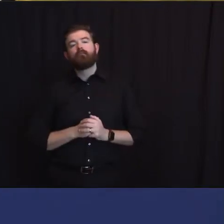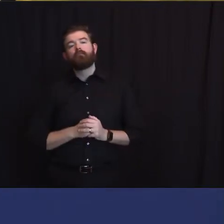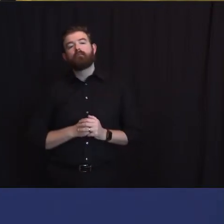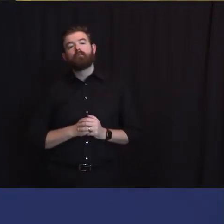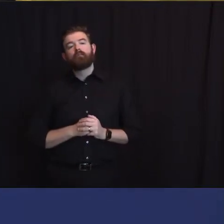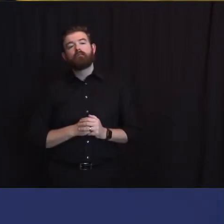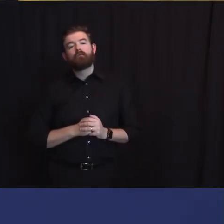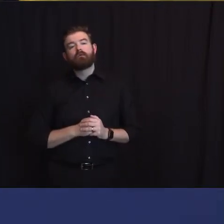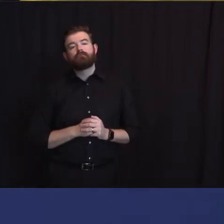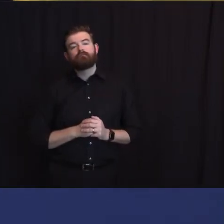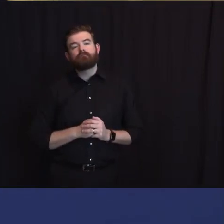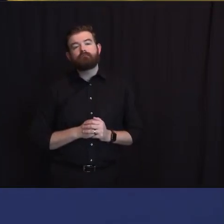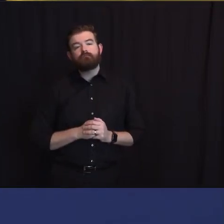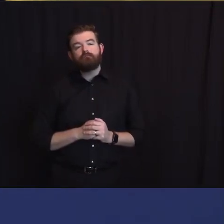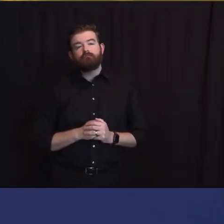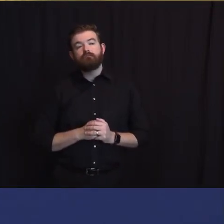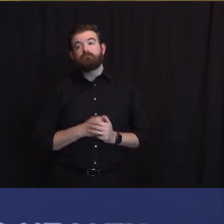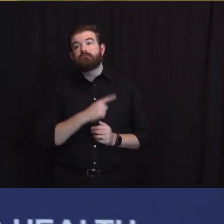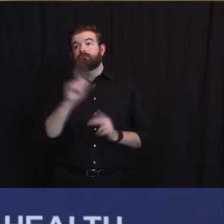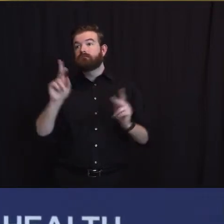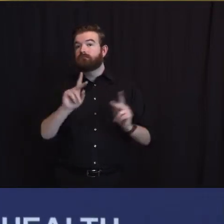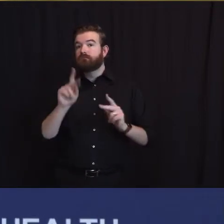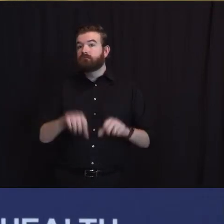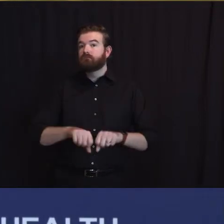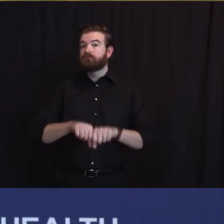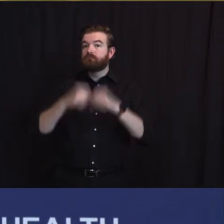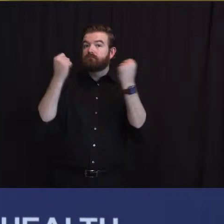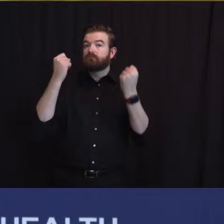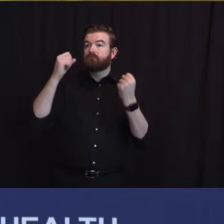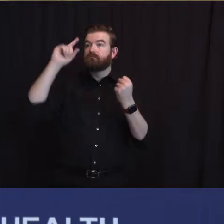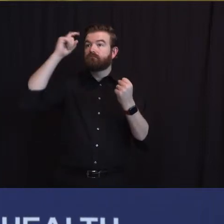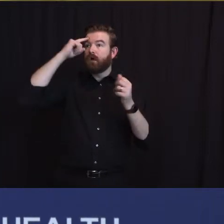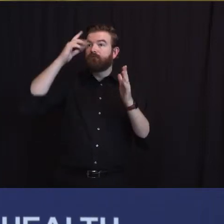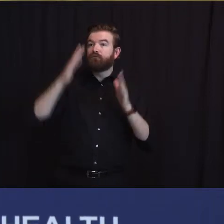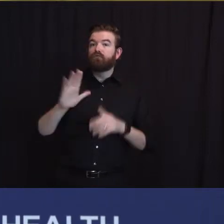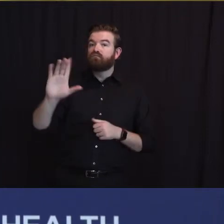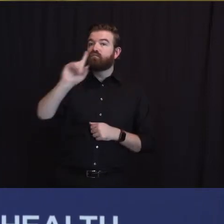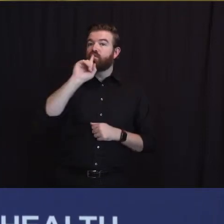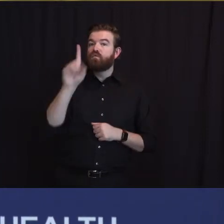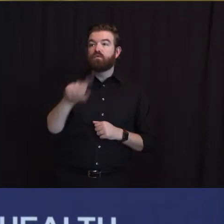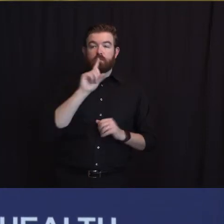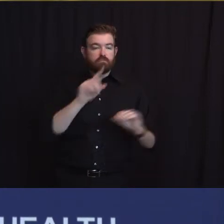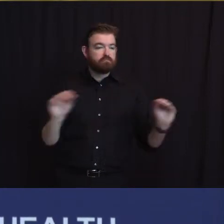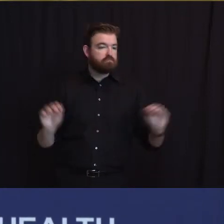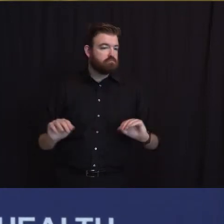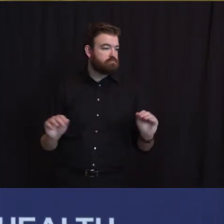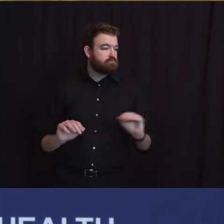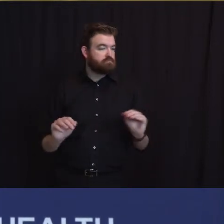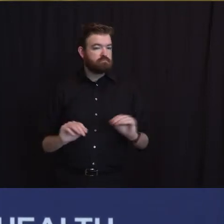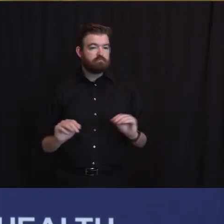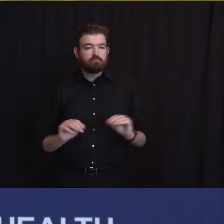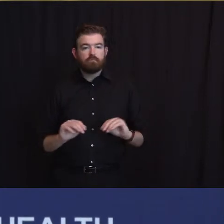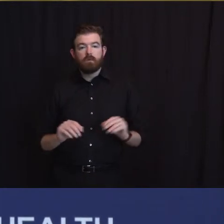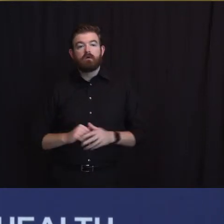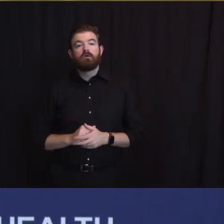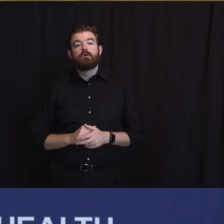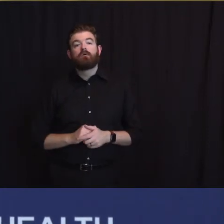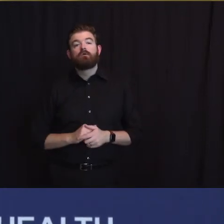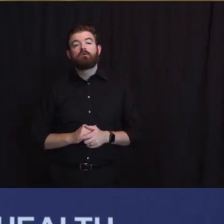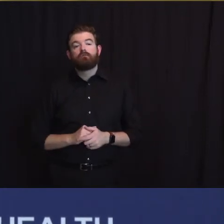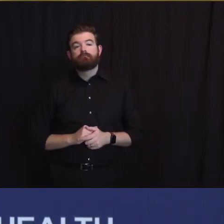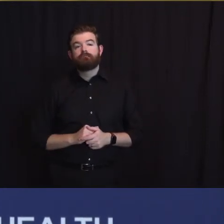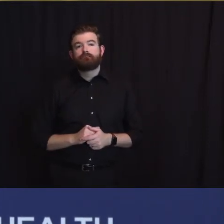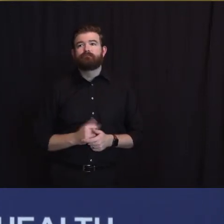violations. That's Okay. correct as well. There are about to be no EOs, so that part of our program will have to fill in with something